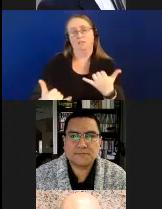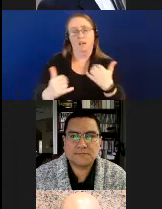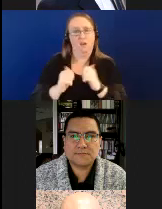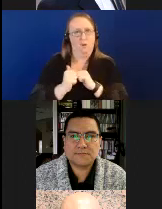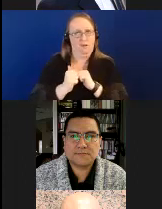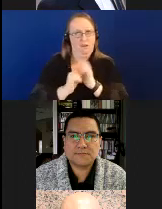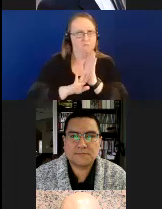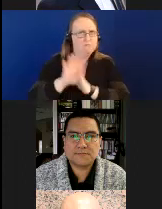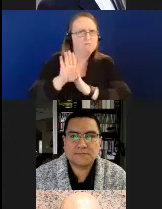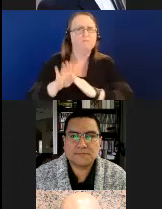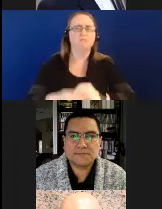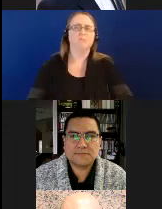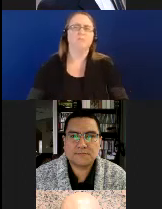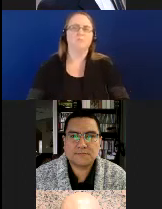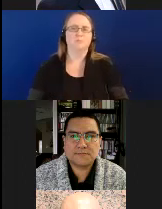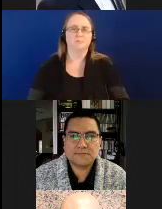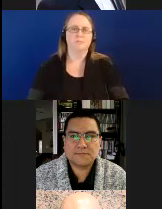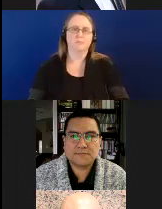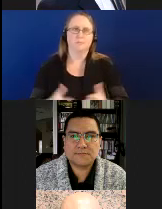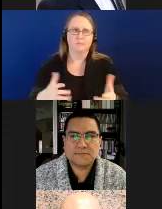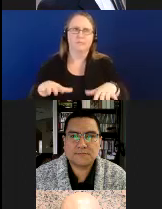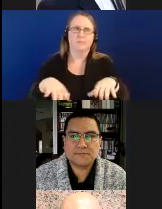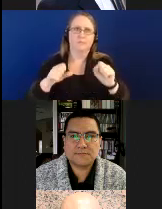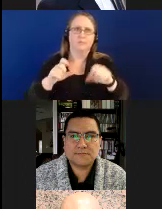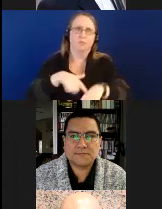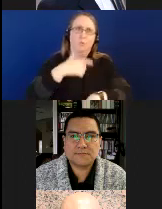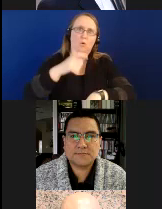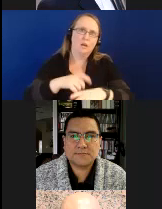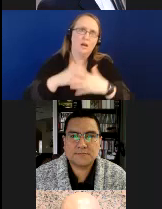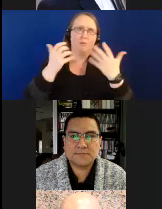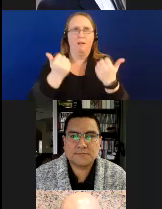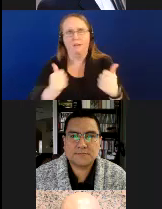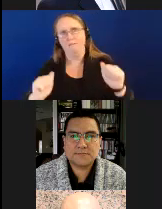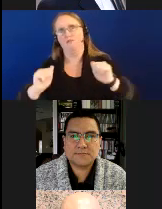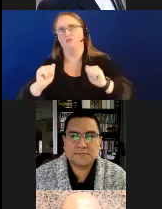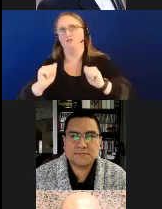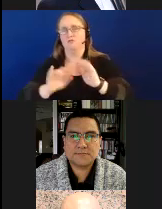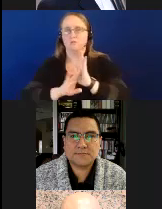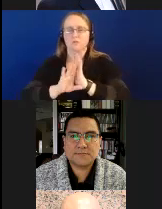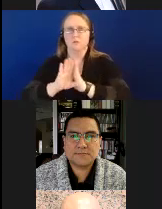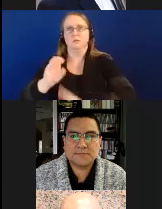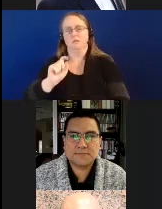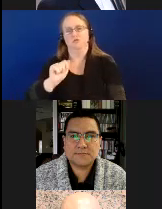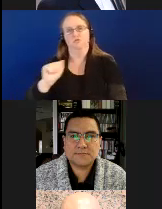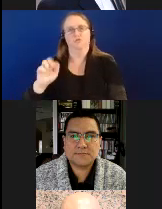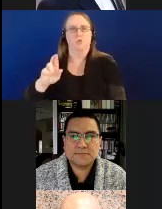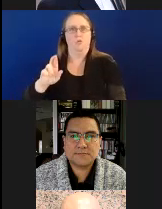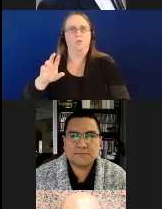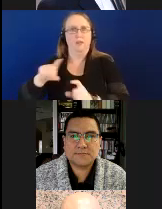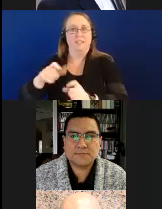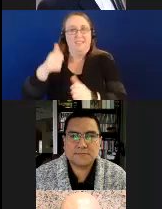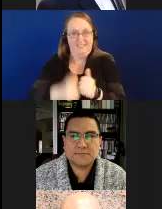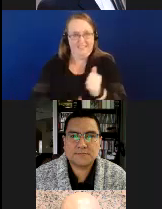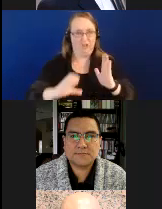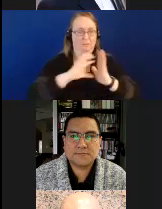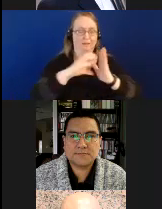back to it takes a very long time and a lot of effort to build a STAAR test. Every single passage also goes